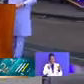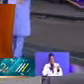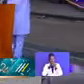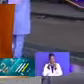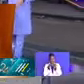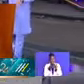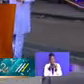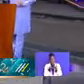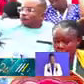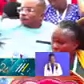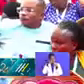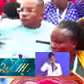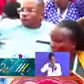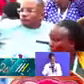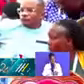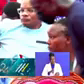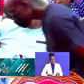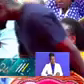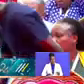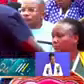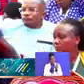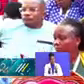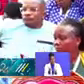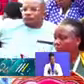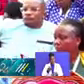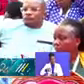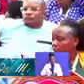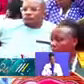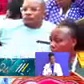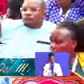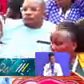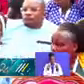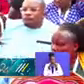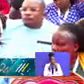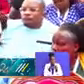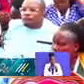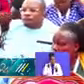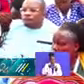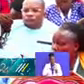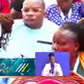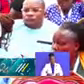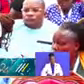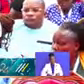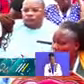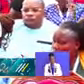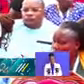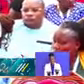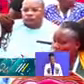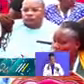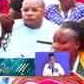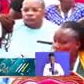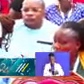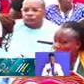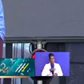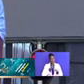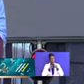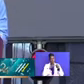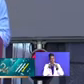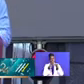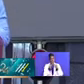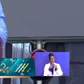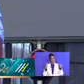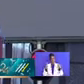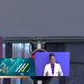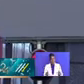united in Christ Jesus we are united in Christ Jesus so therefore when we talk about the